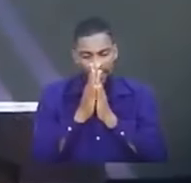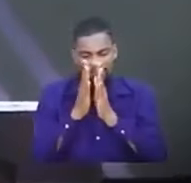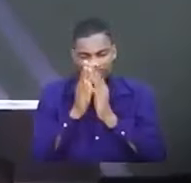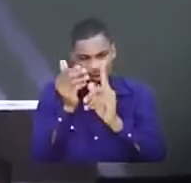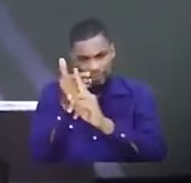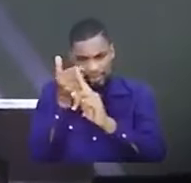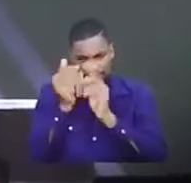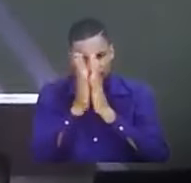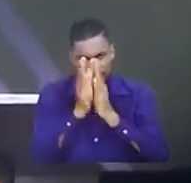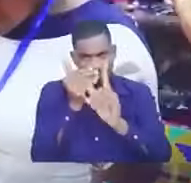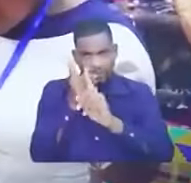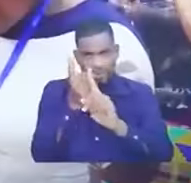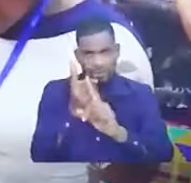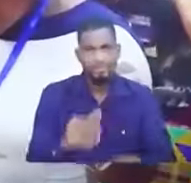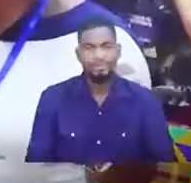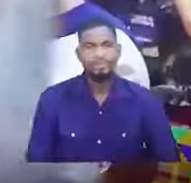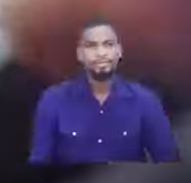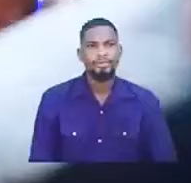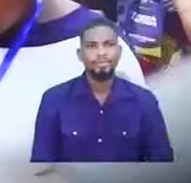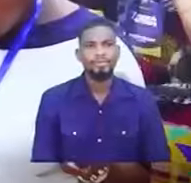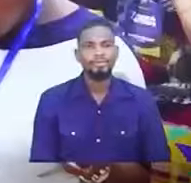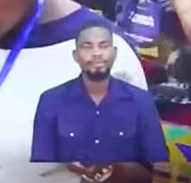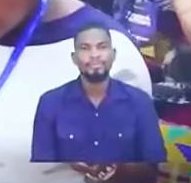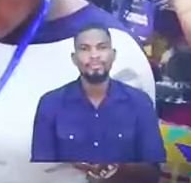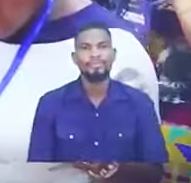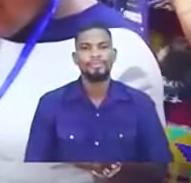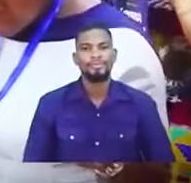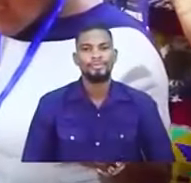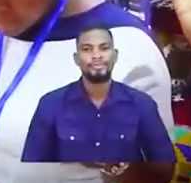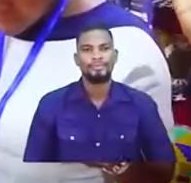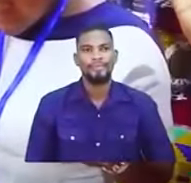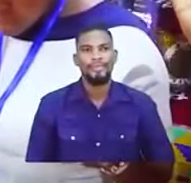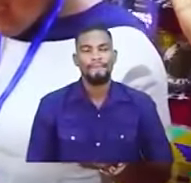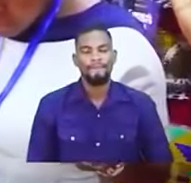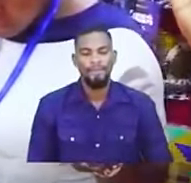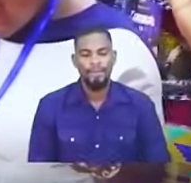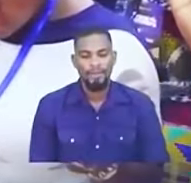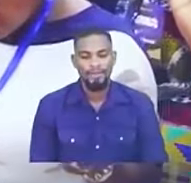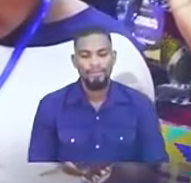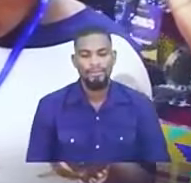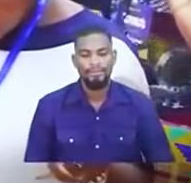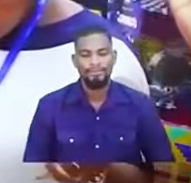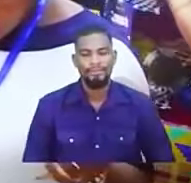yourself. We are even praying to our future. Oh God, help us.